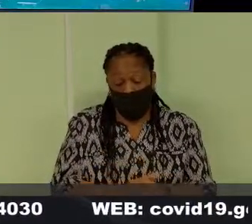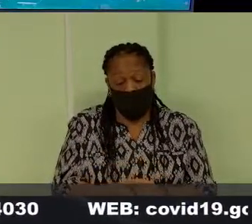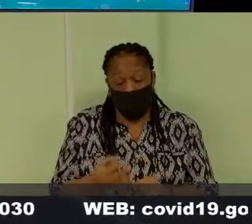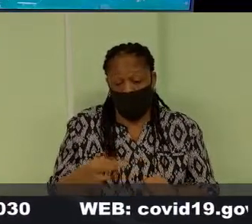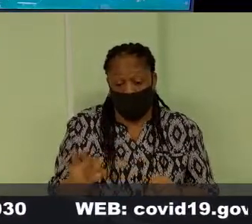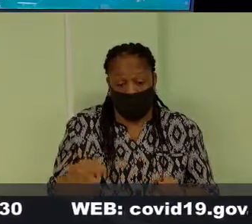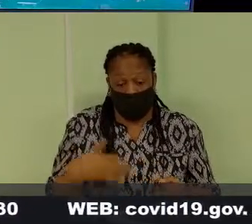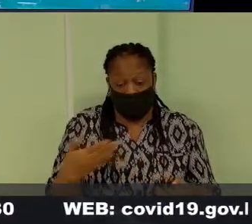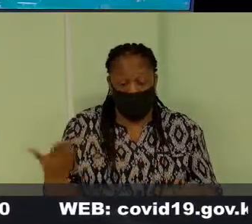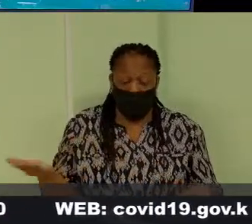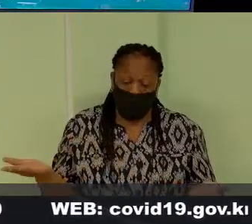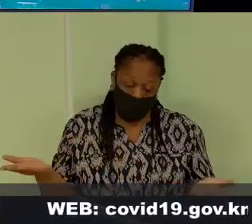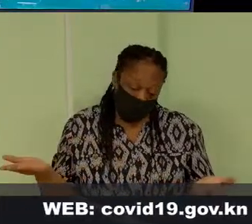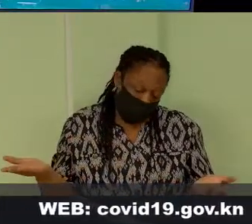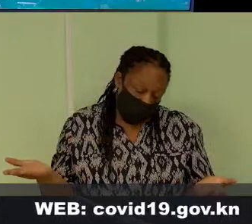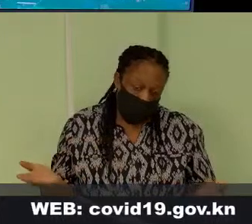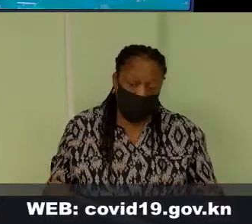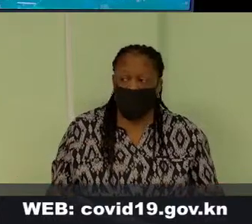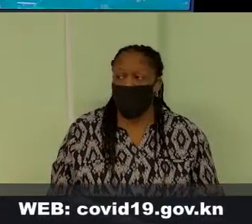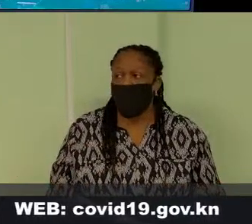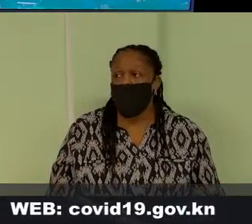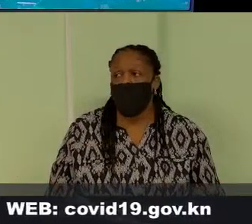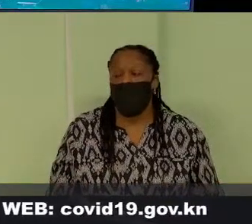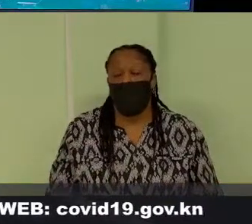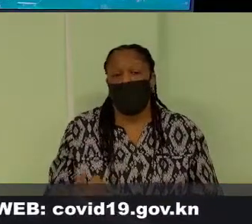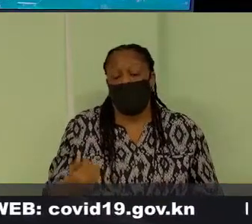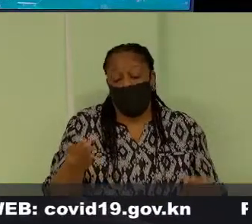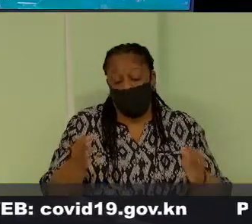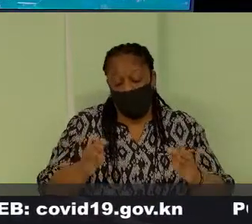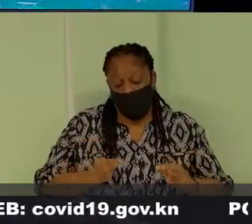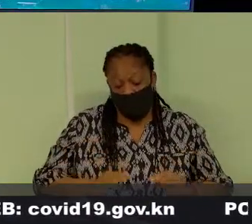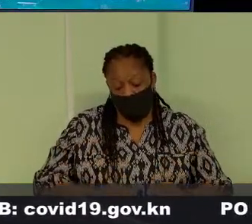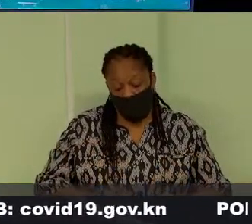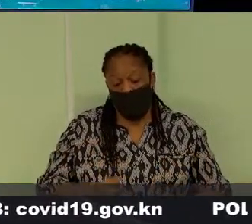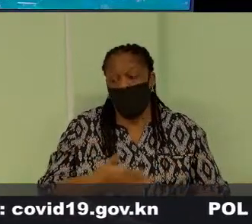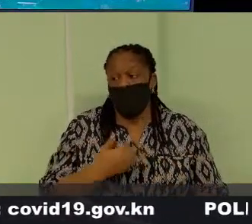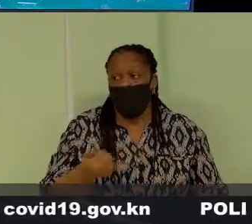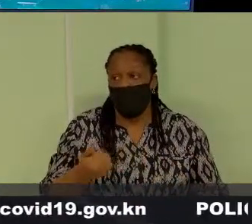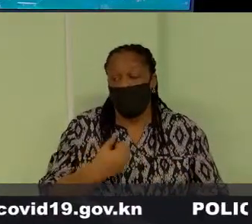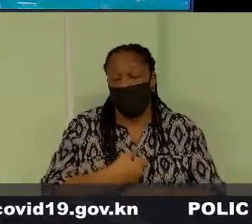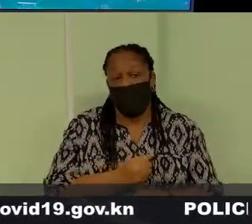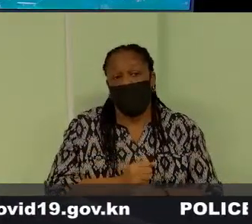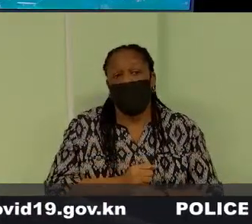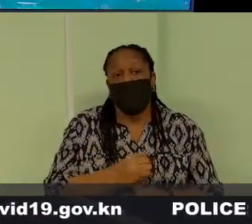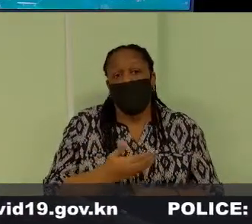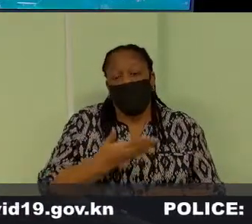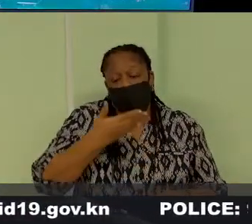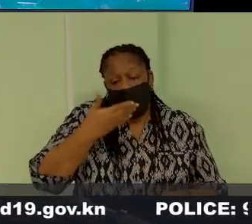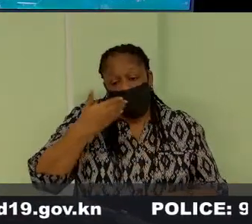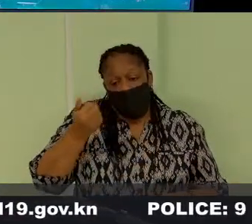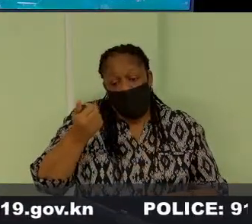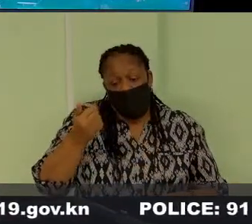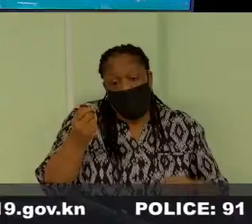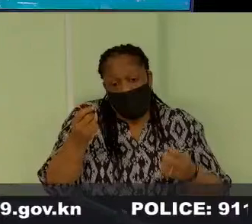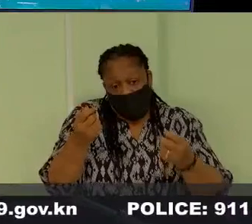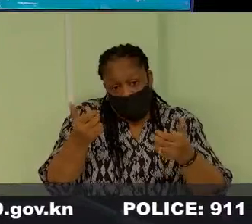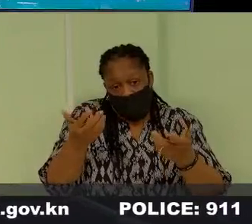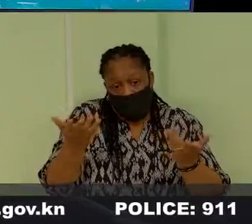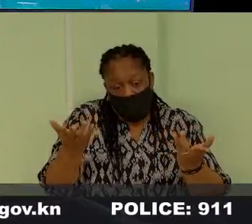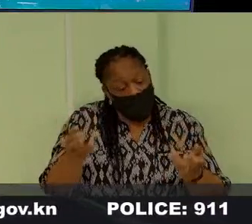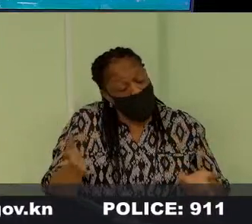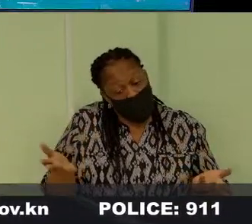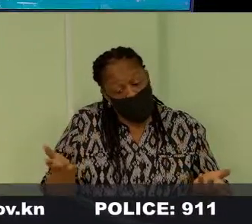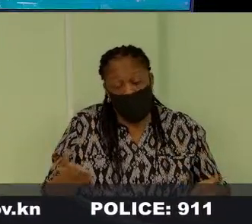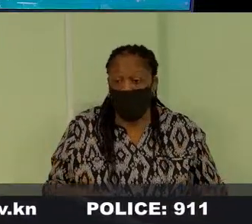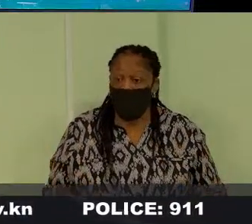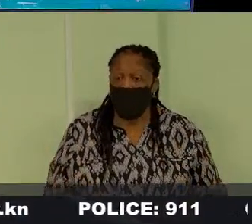in essence, what it does, it reduces the viral load and it improves the symptoms. And I suppose